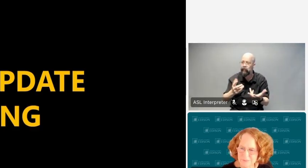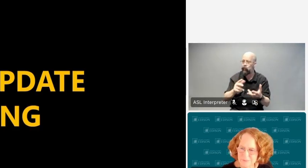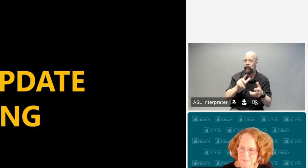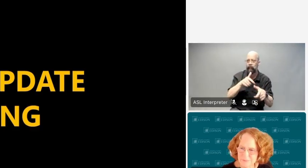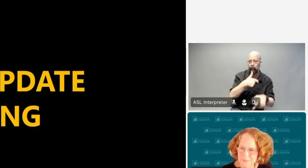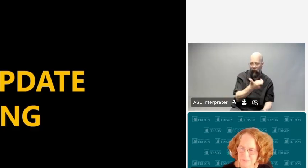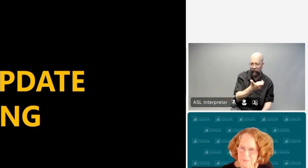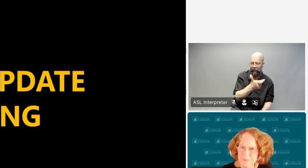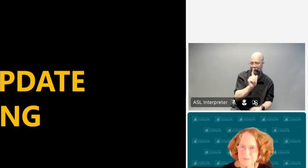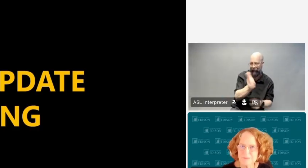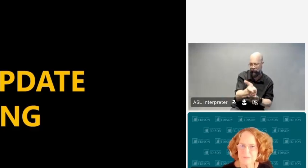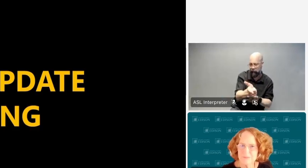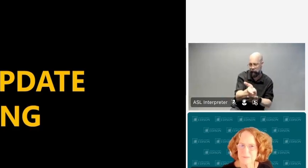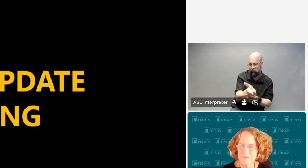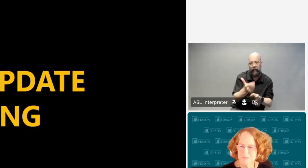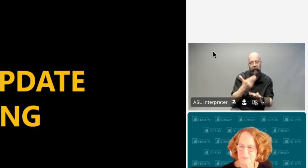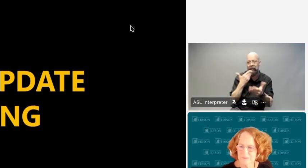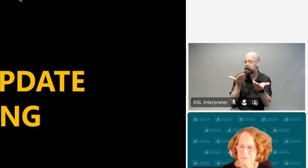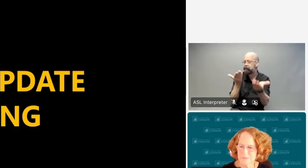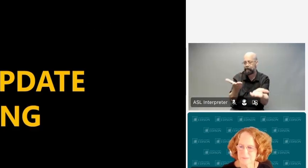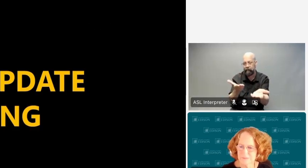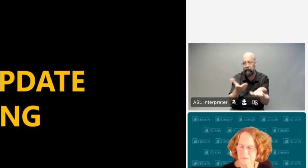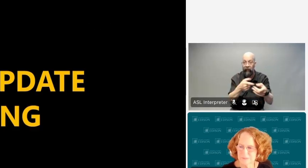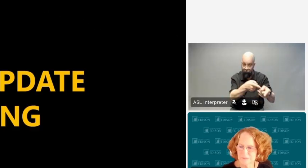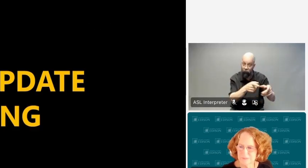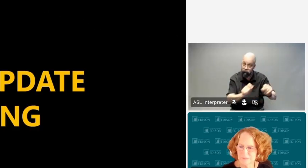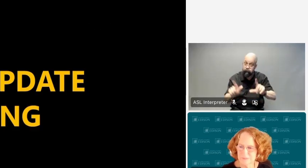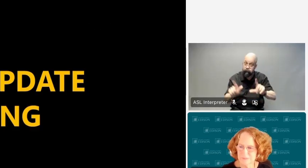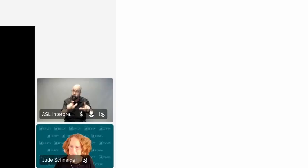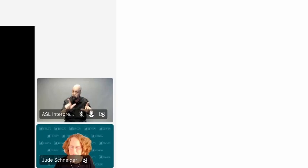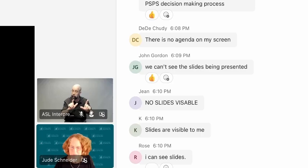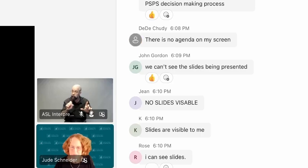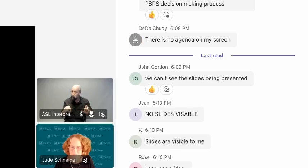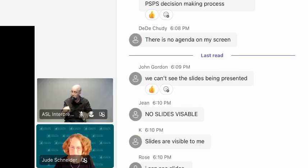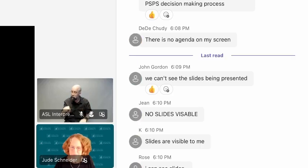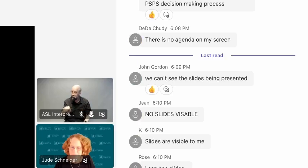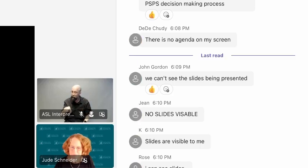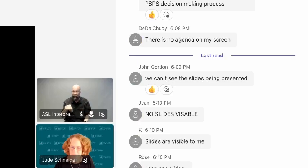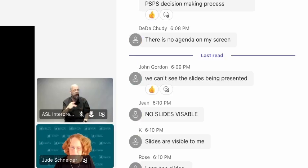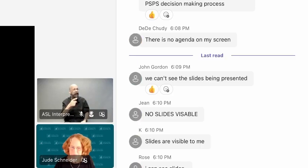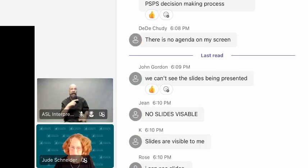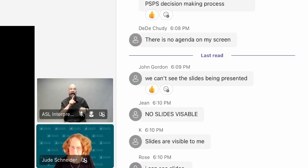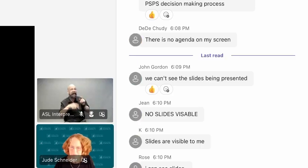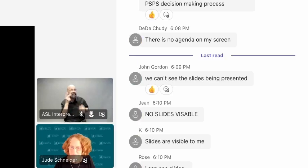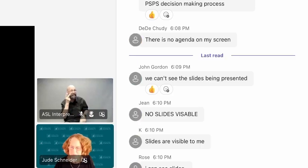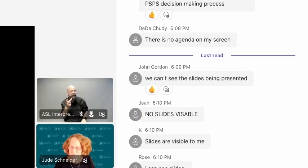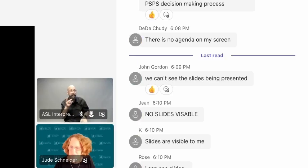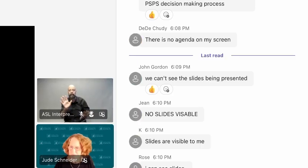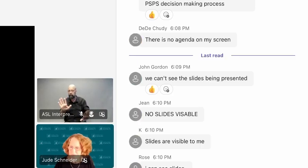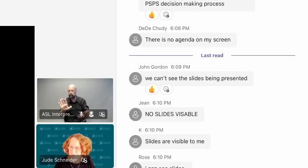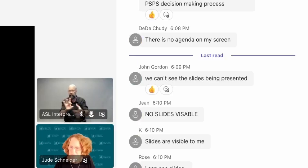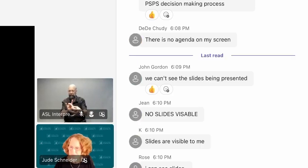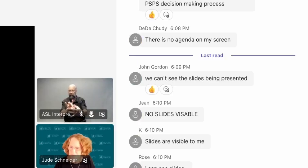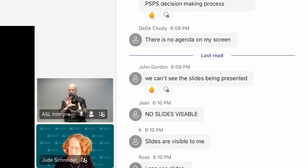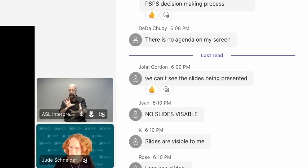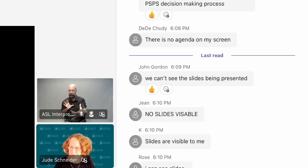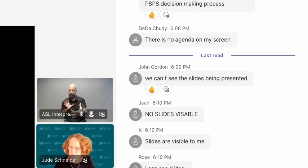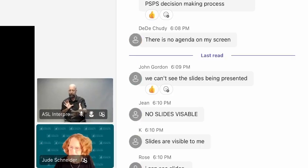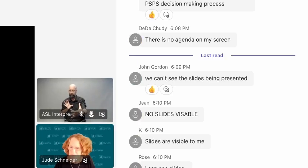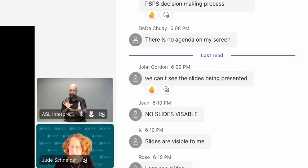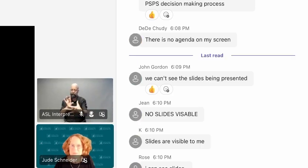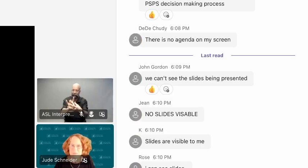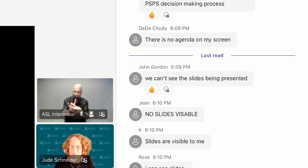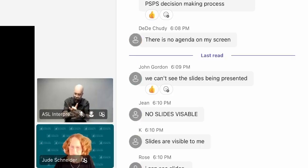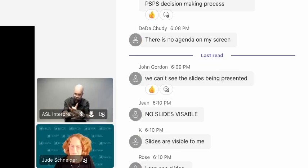it. But that's the best way. The slides are working, so if you are one of the users that is having a difficult time seeing the slides, exit,